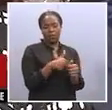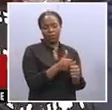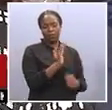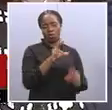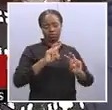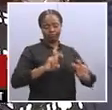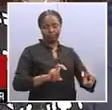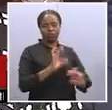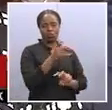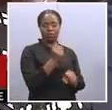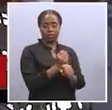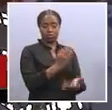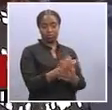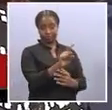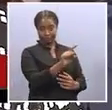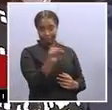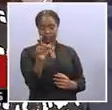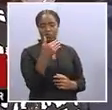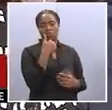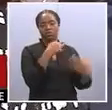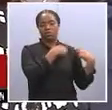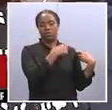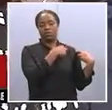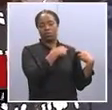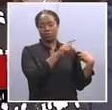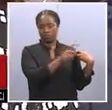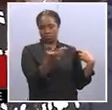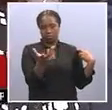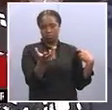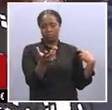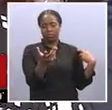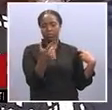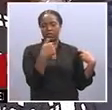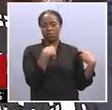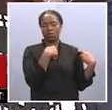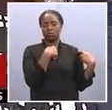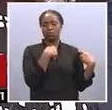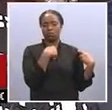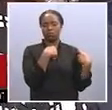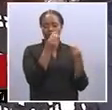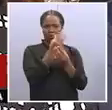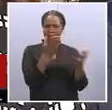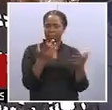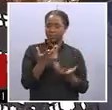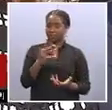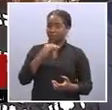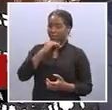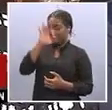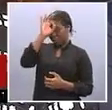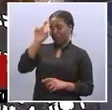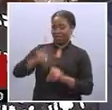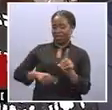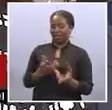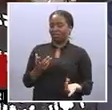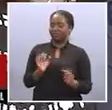arrested, and I will make sure that we, when the results come, I will be able to make them public. Has the system failed this lady? I